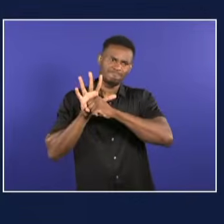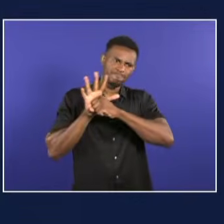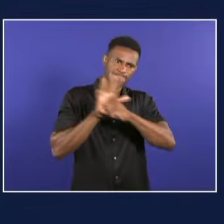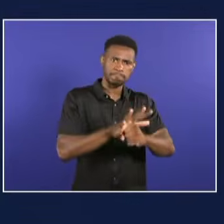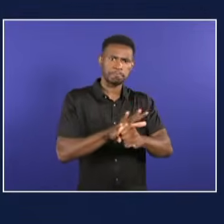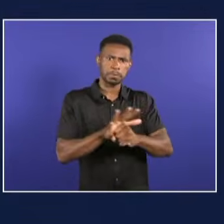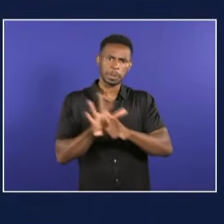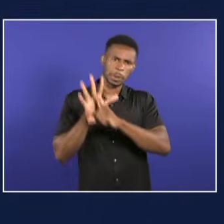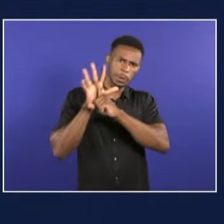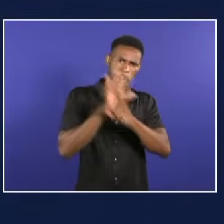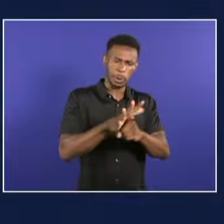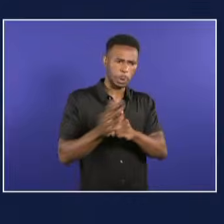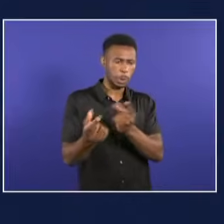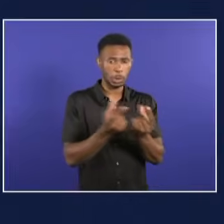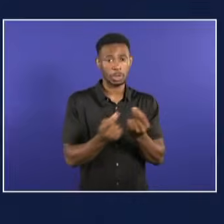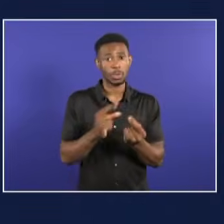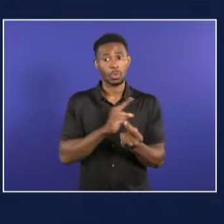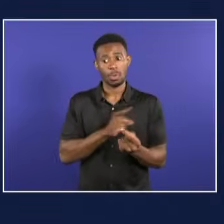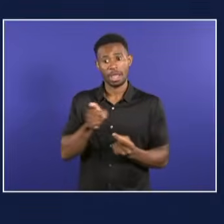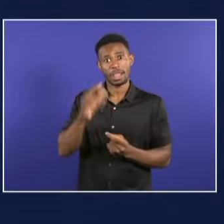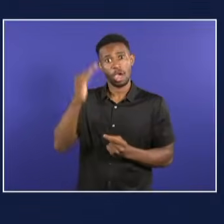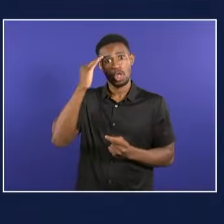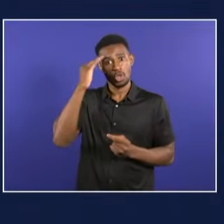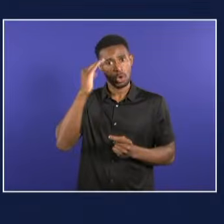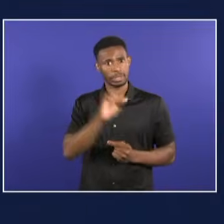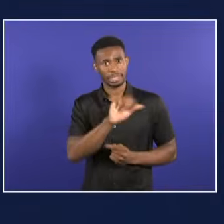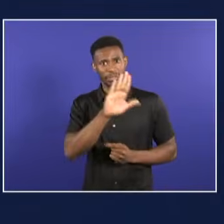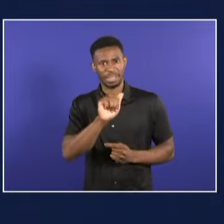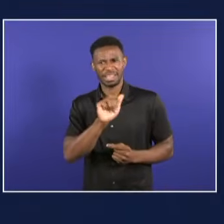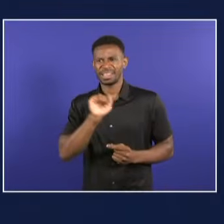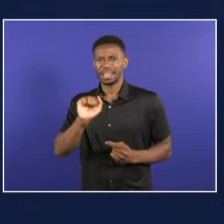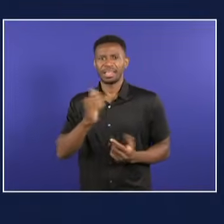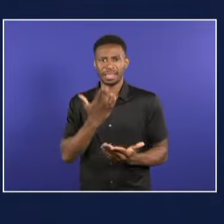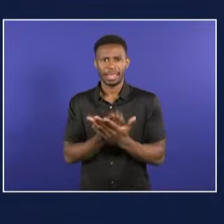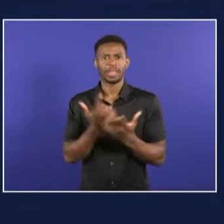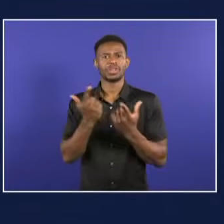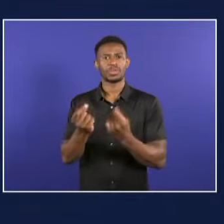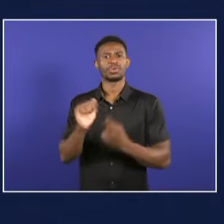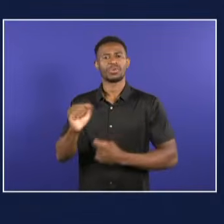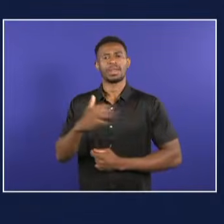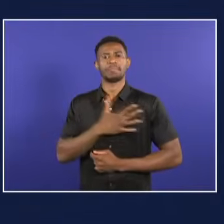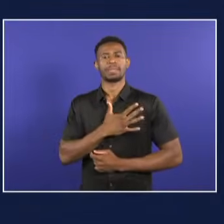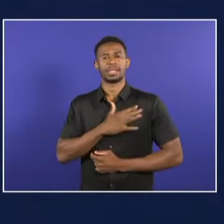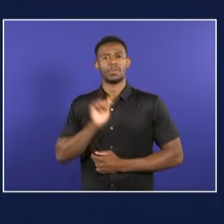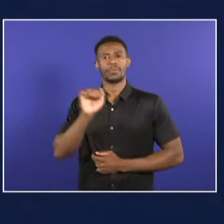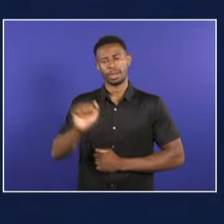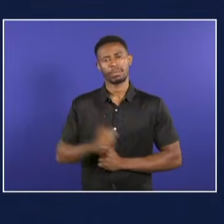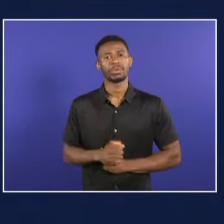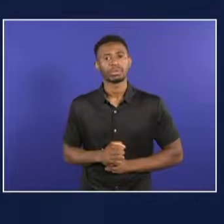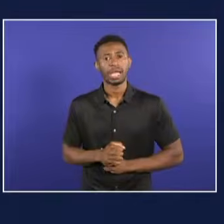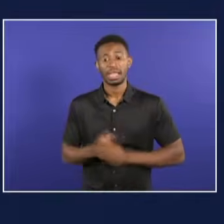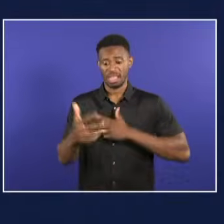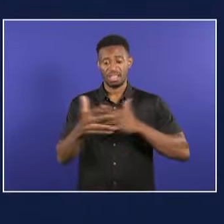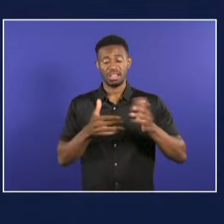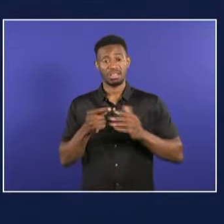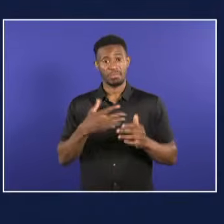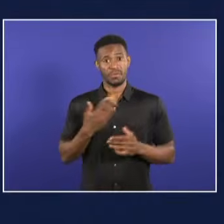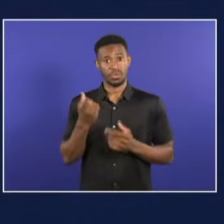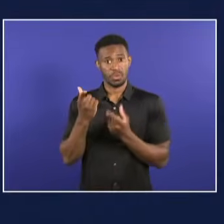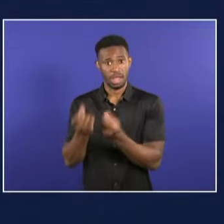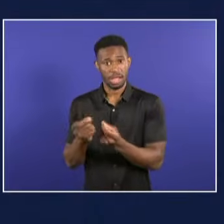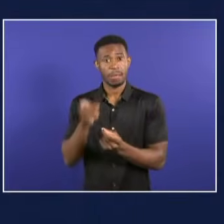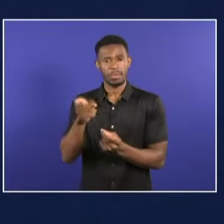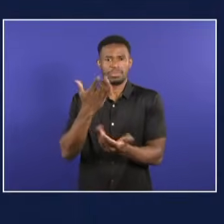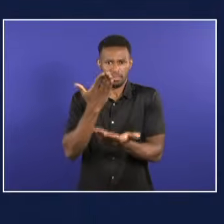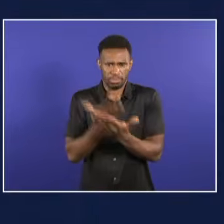learned that in South Africa there are no consequences. When law and order breaks down, no